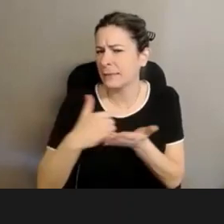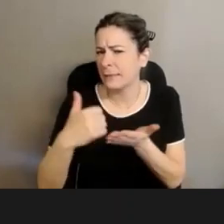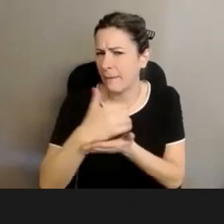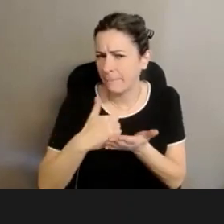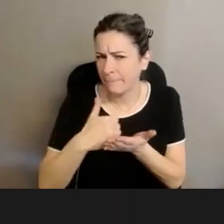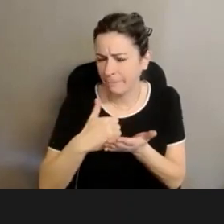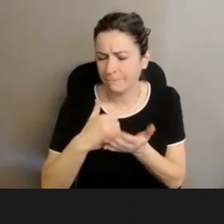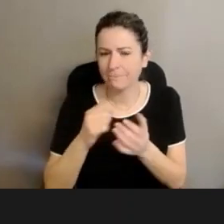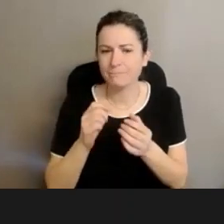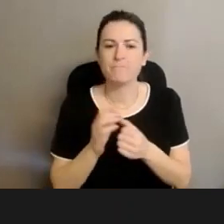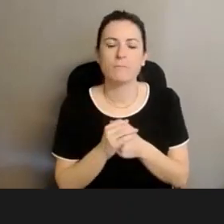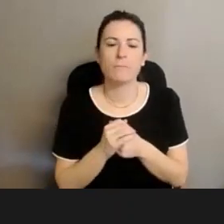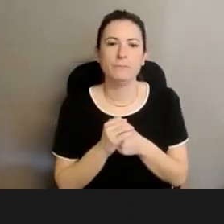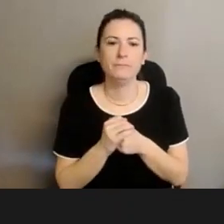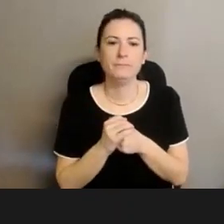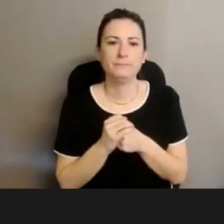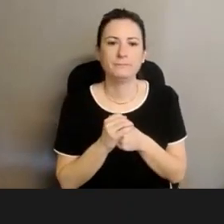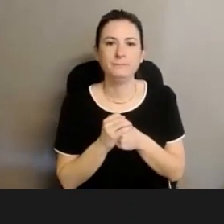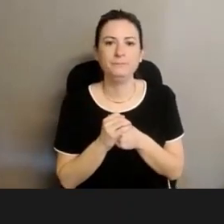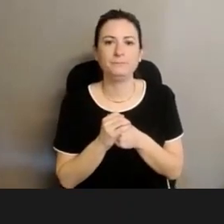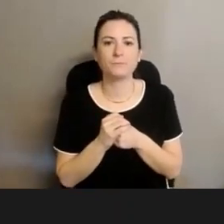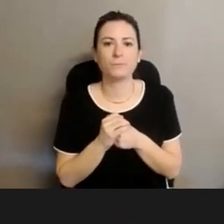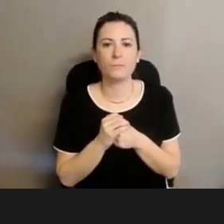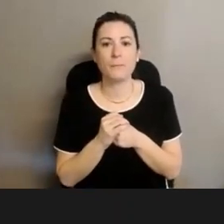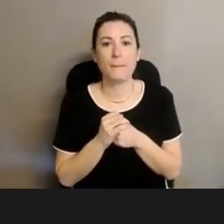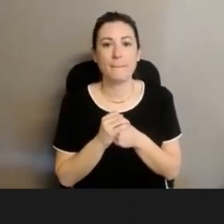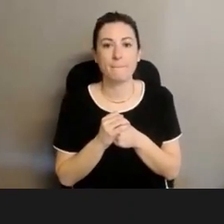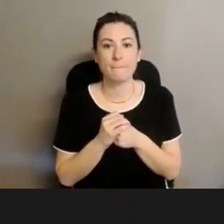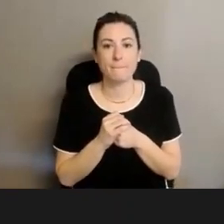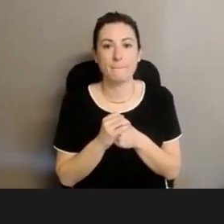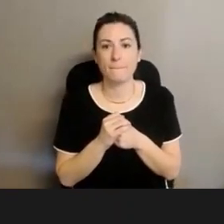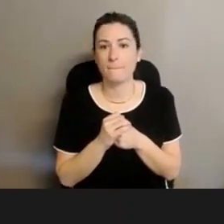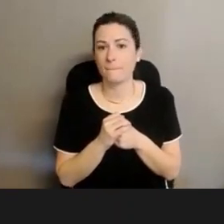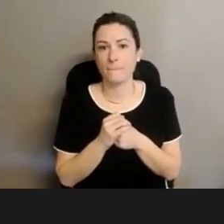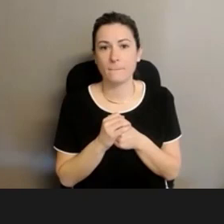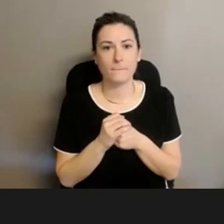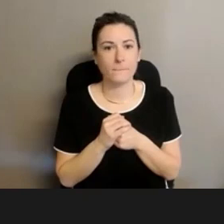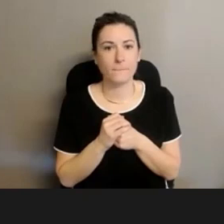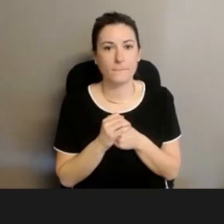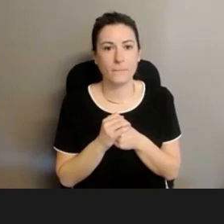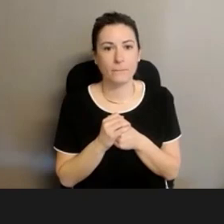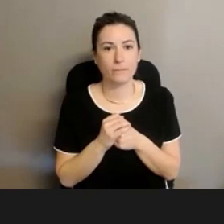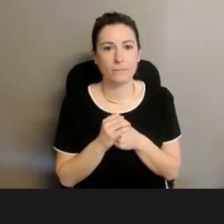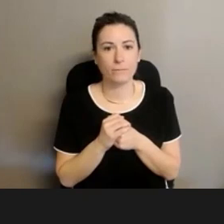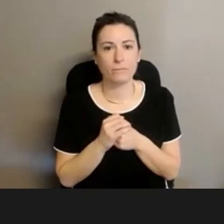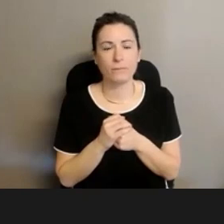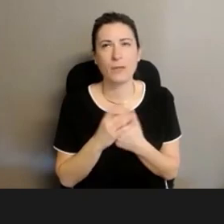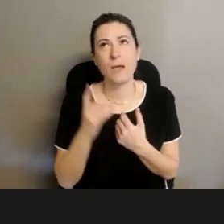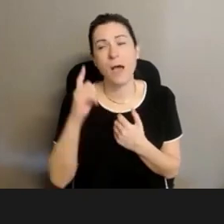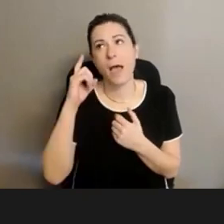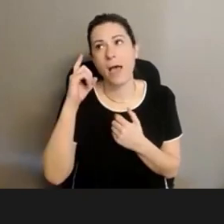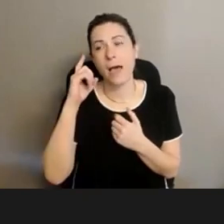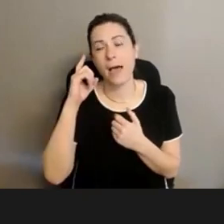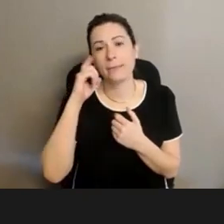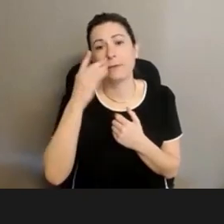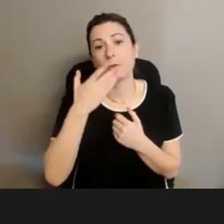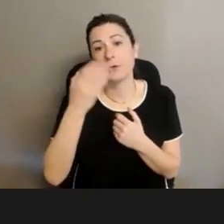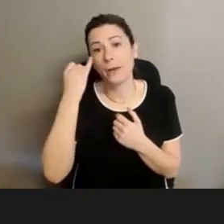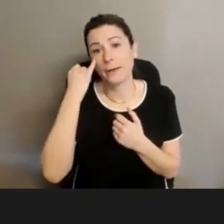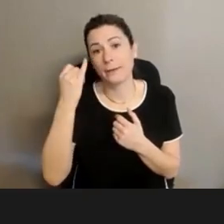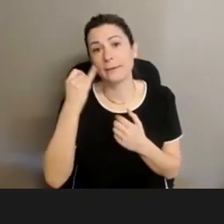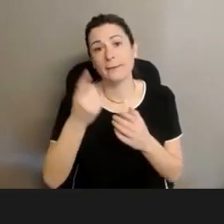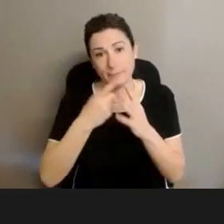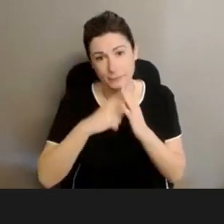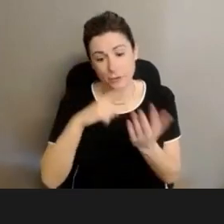And I think we should start this conversation by discussing the PWD rates in general and